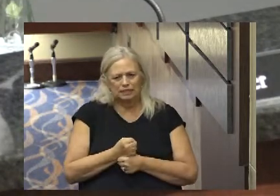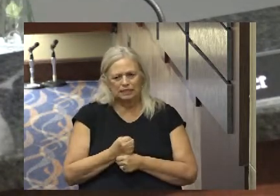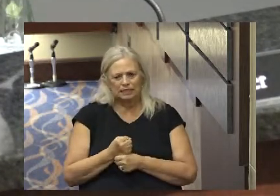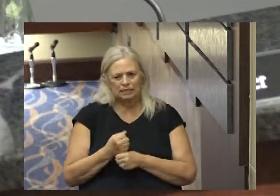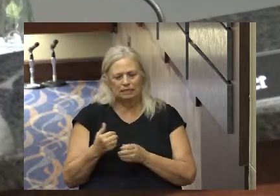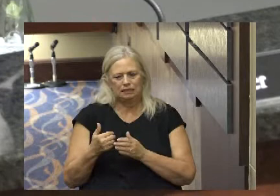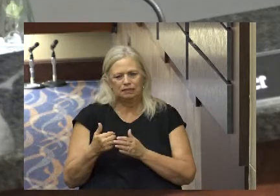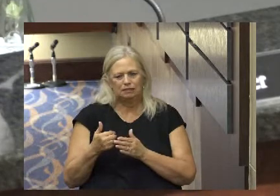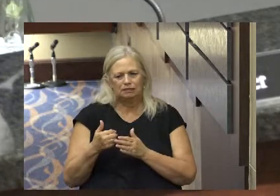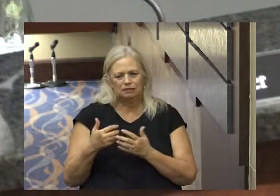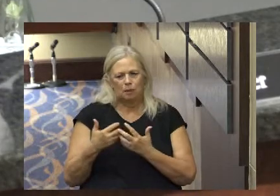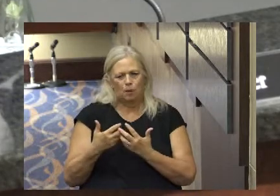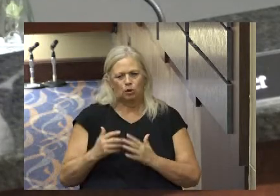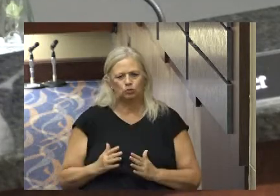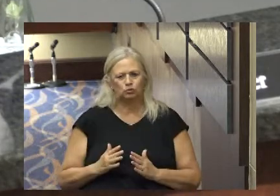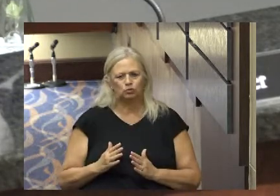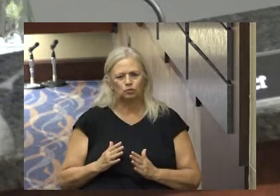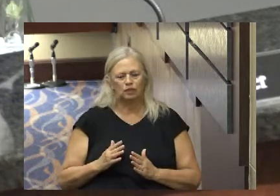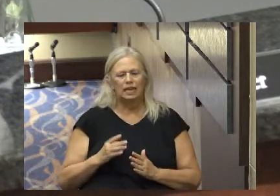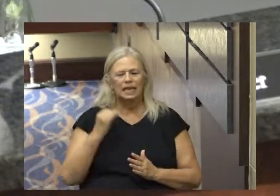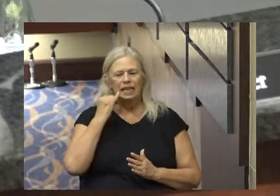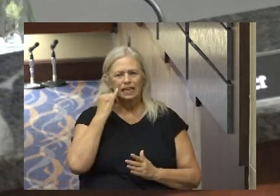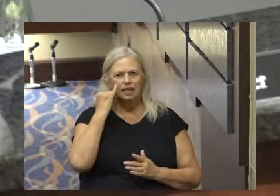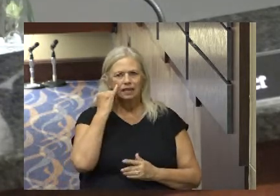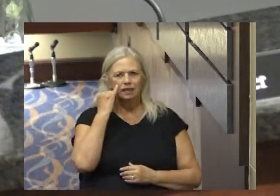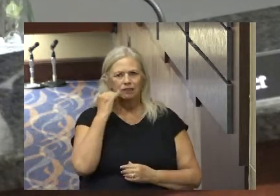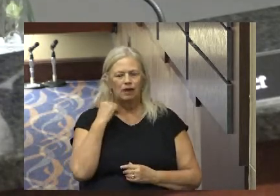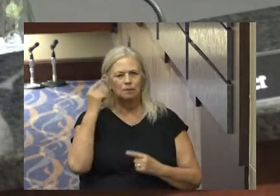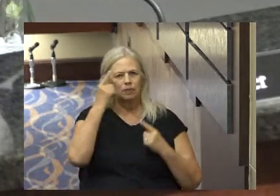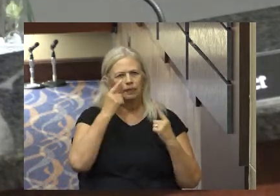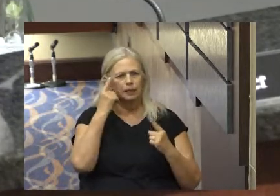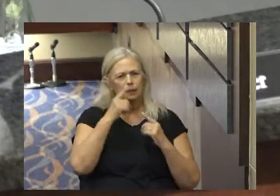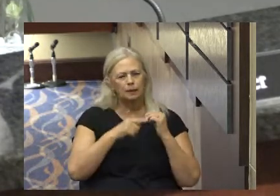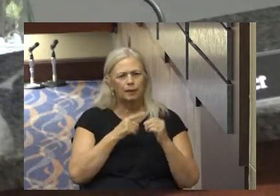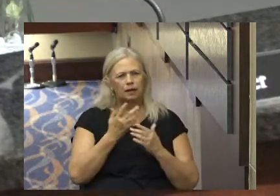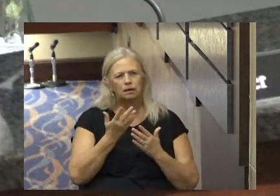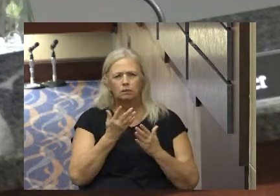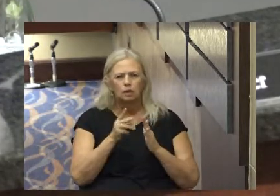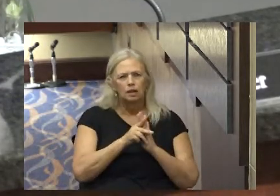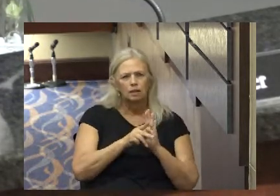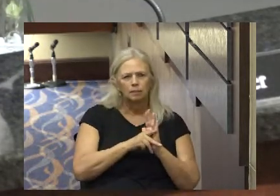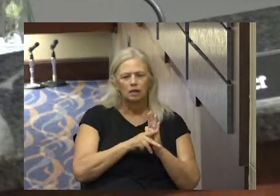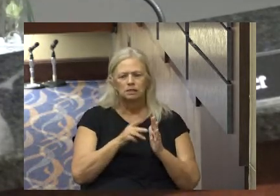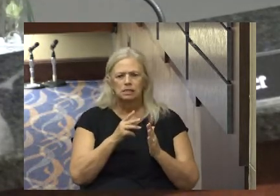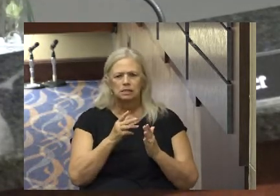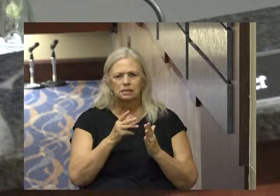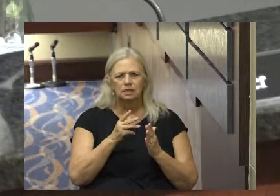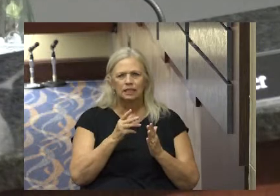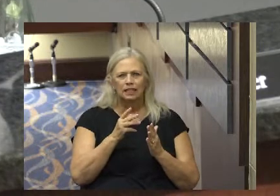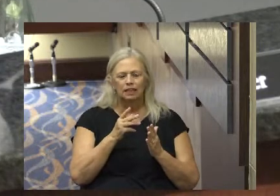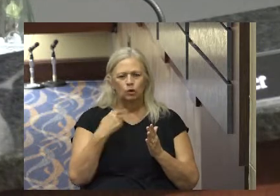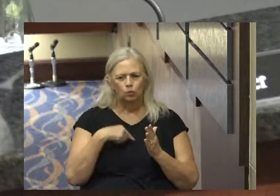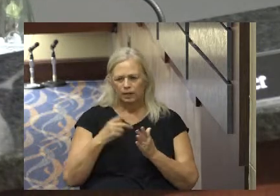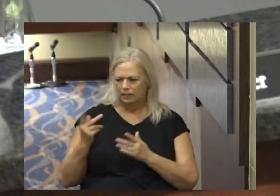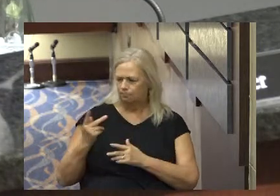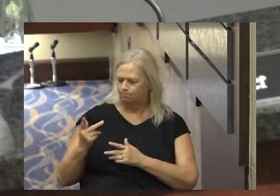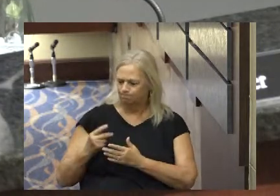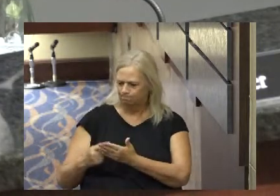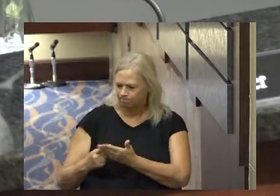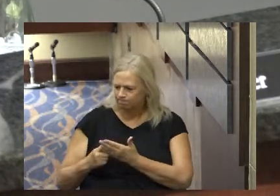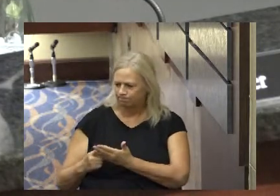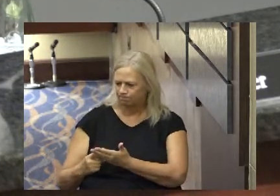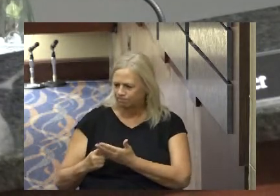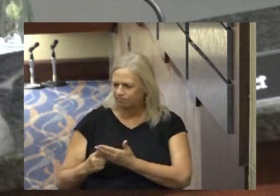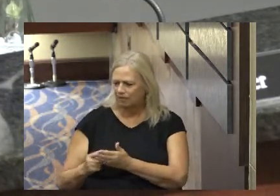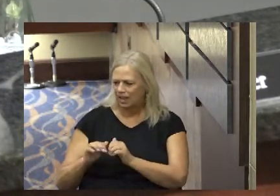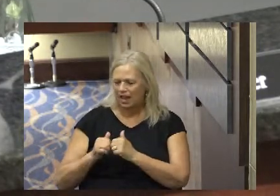through an idea or a policy or a funding possibility, that you and I can get scrappy and kind of ideate and then figure out ways to streamline and make